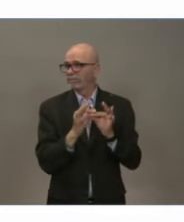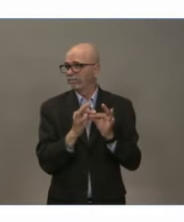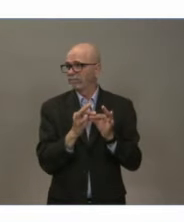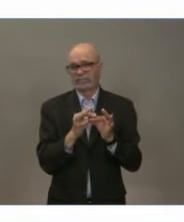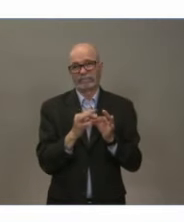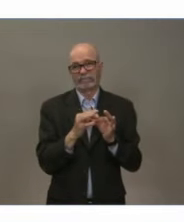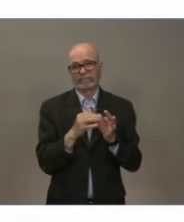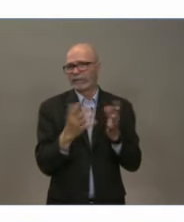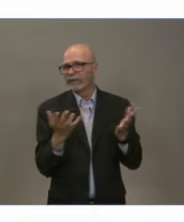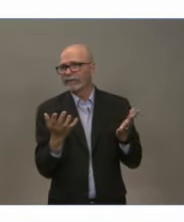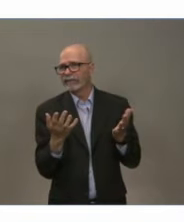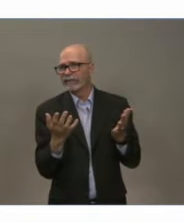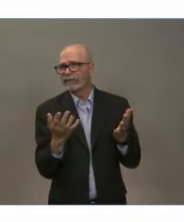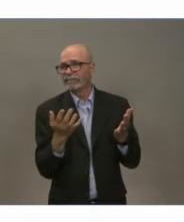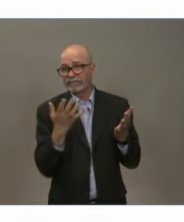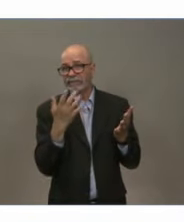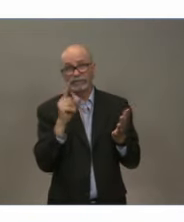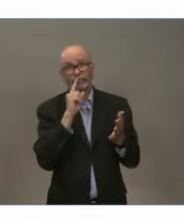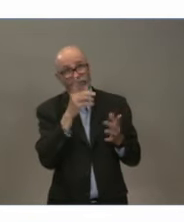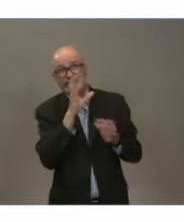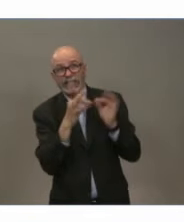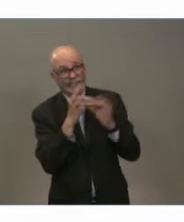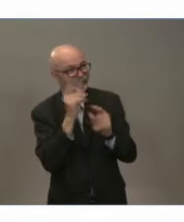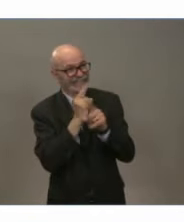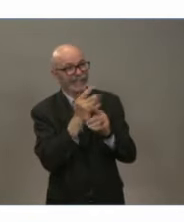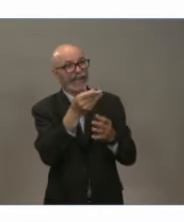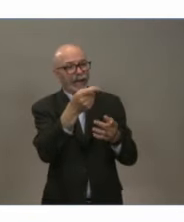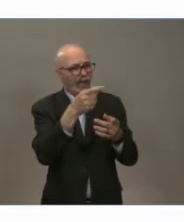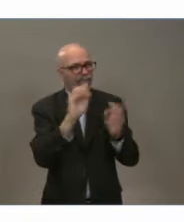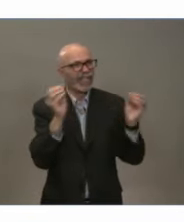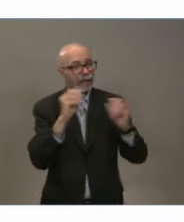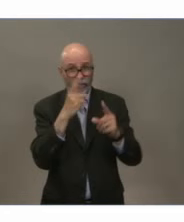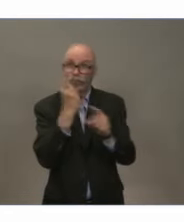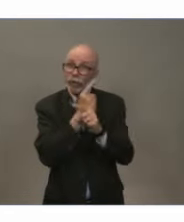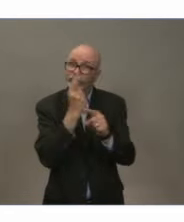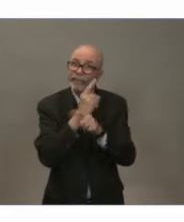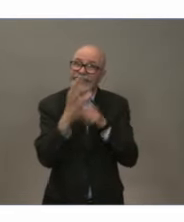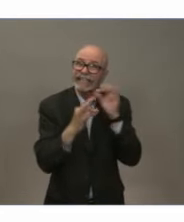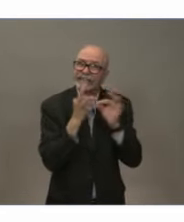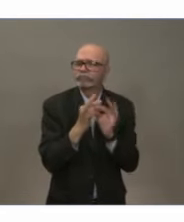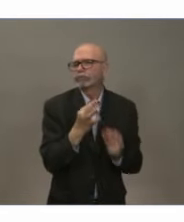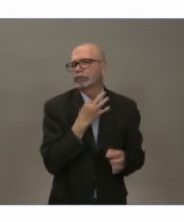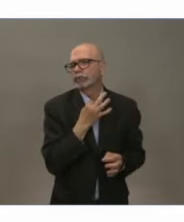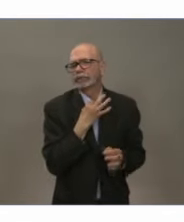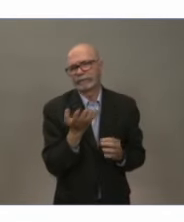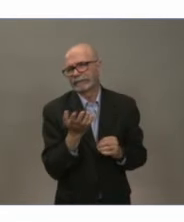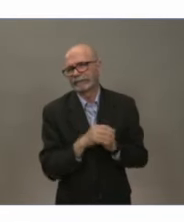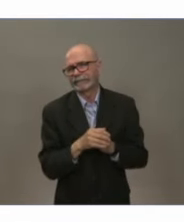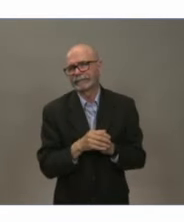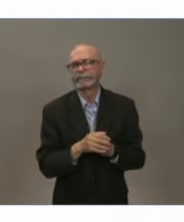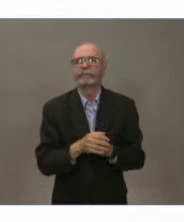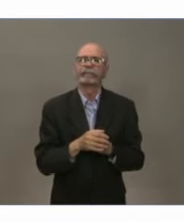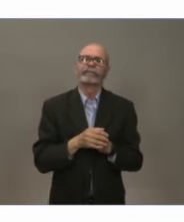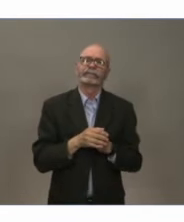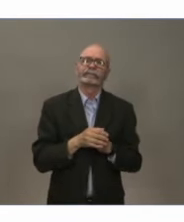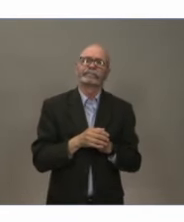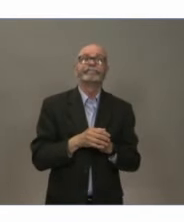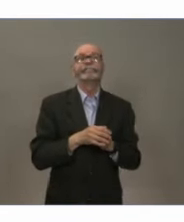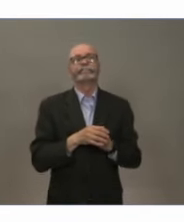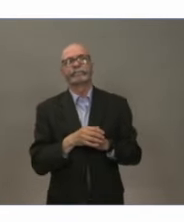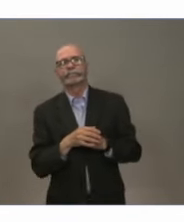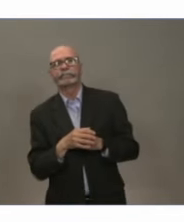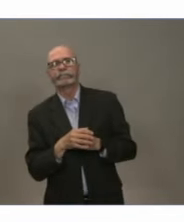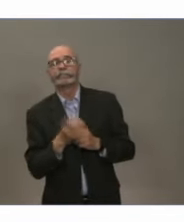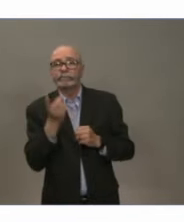are assigned are based on the location of somebody where they got tested. So there is a little bit of flex. And sort of, I'll use,